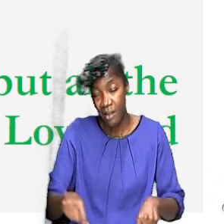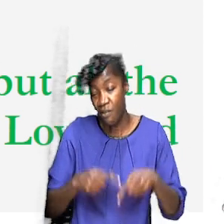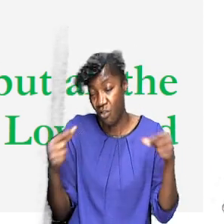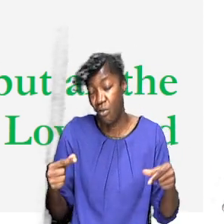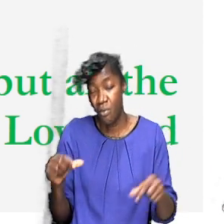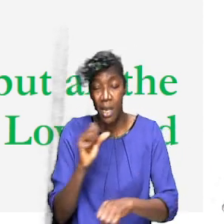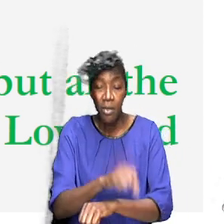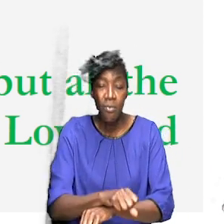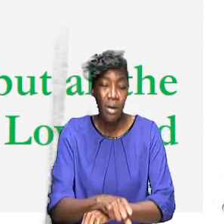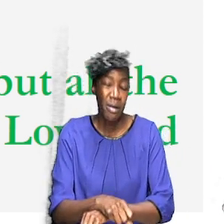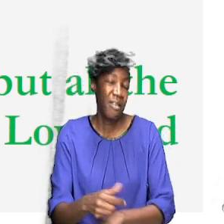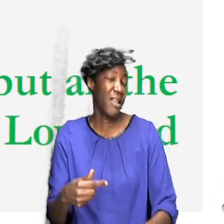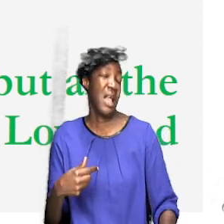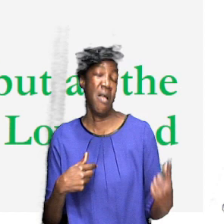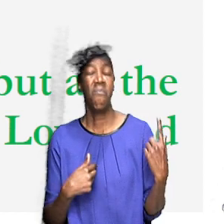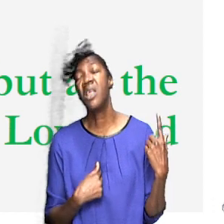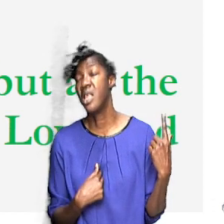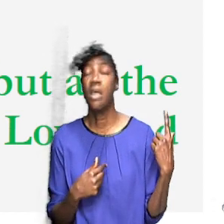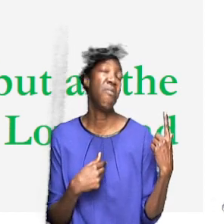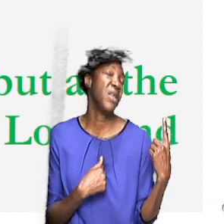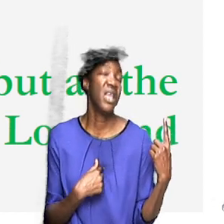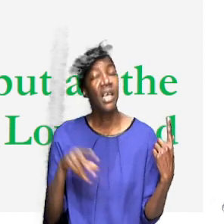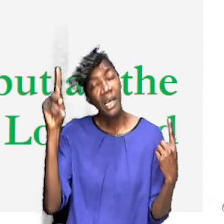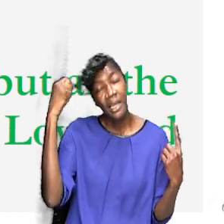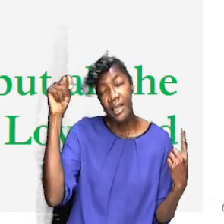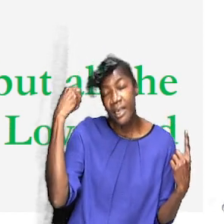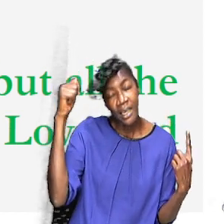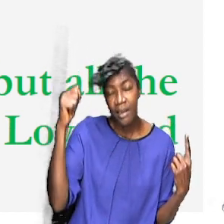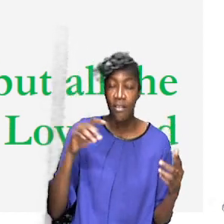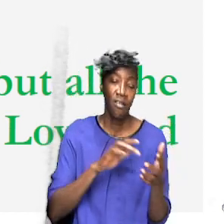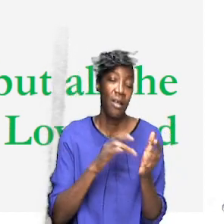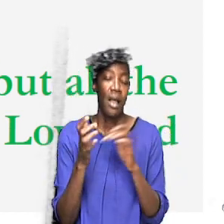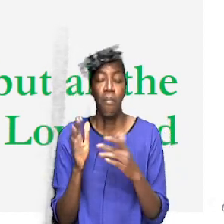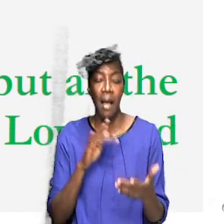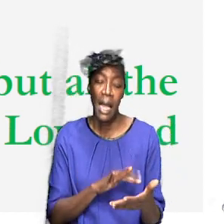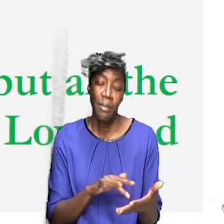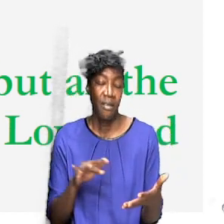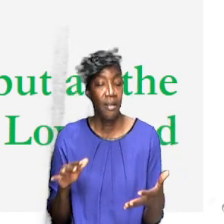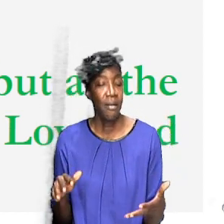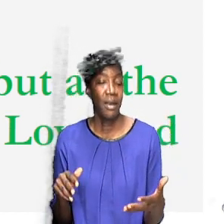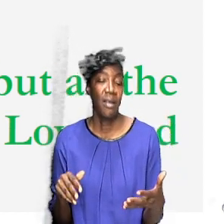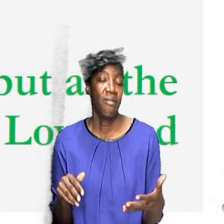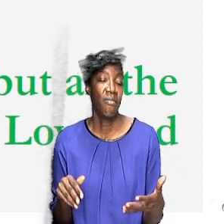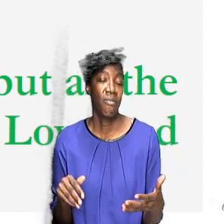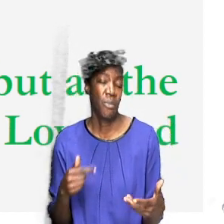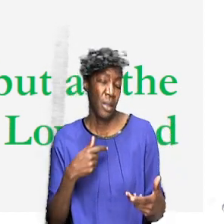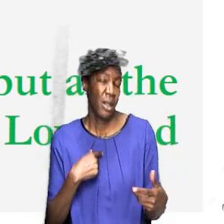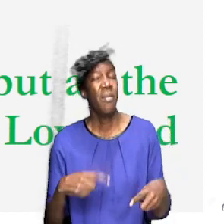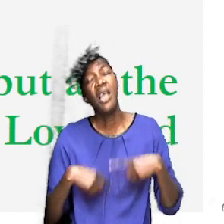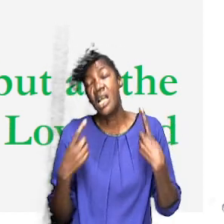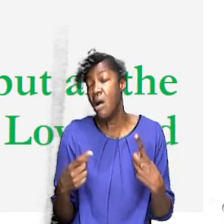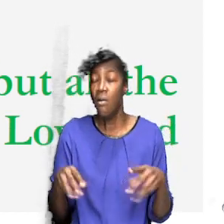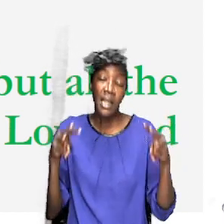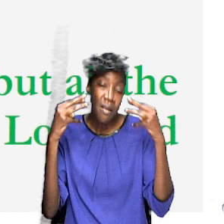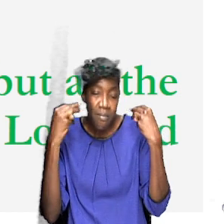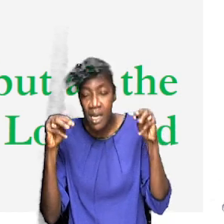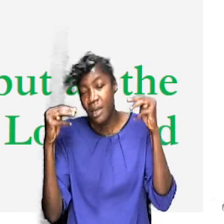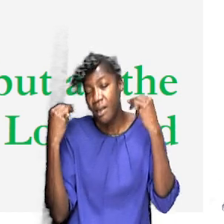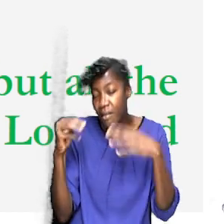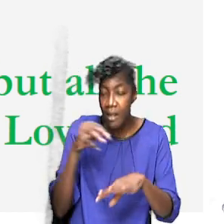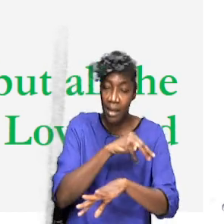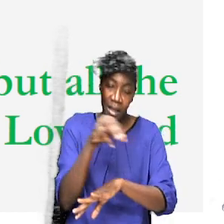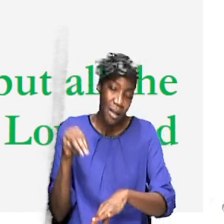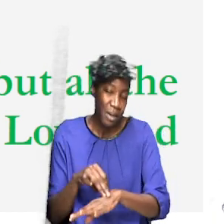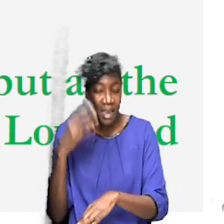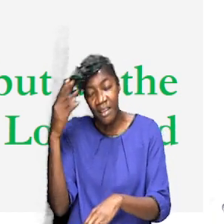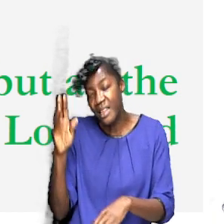You know, I teach Bible study, or I go out and I minister, or I've